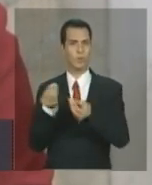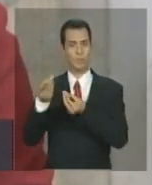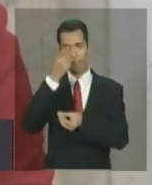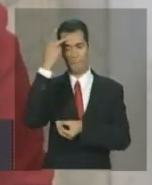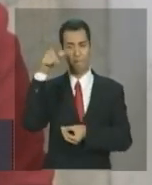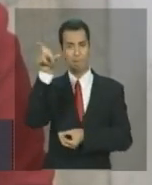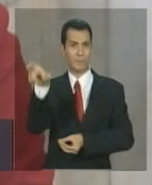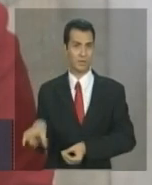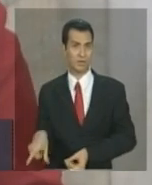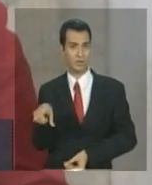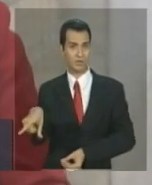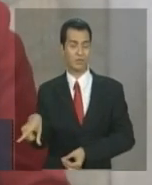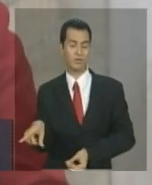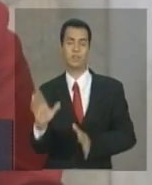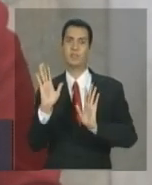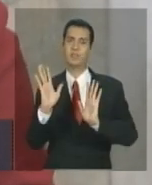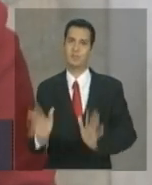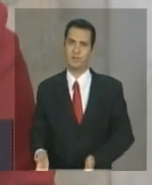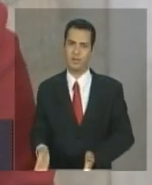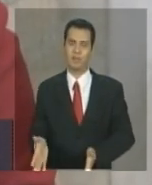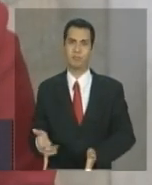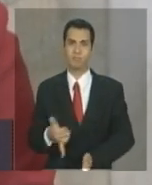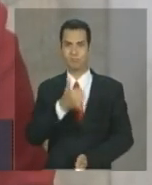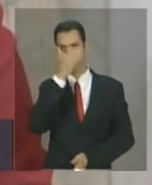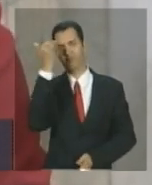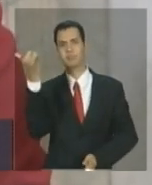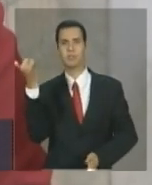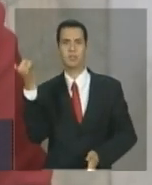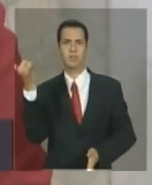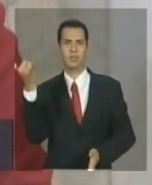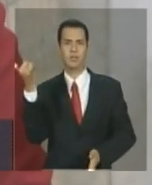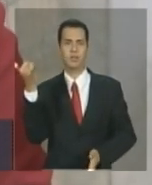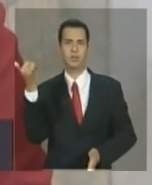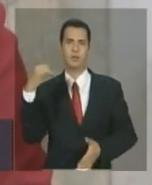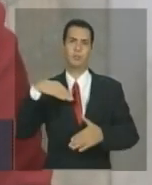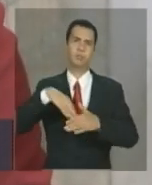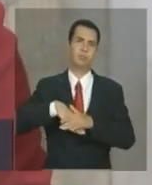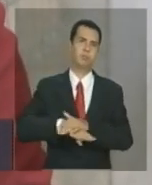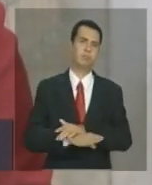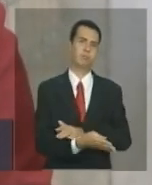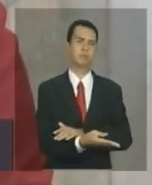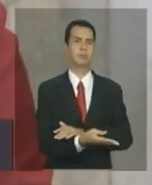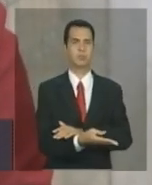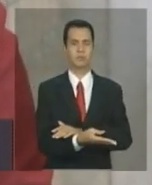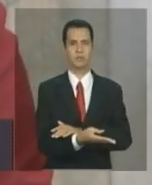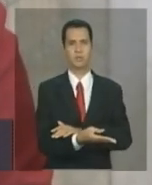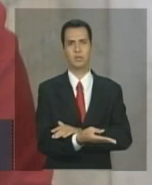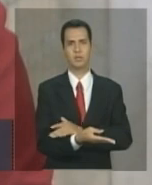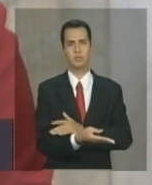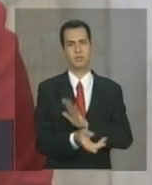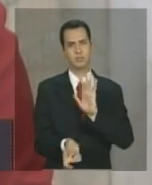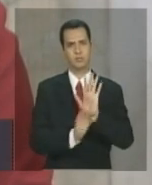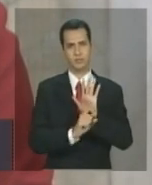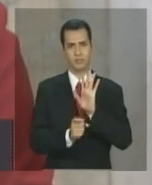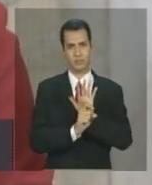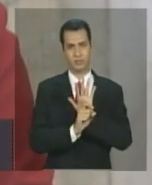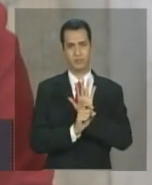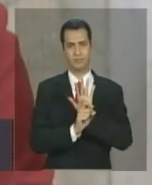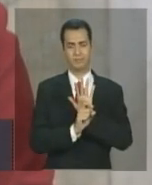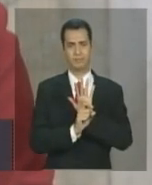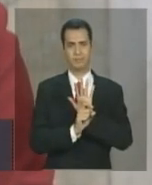aqueles que caíram à mercê do tráfico. While addressing those that have fallen